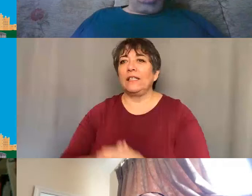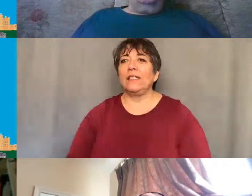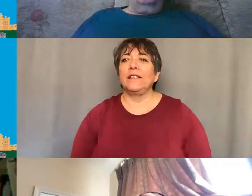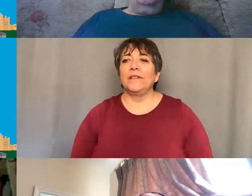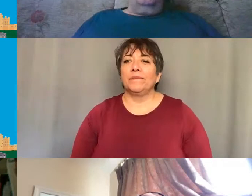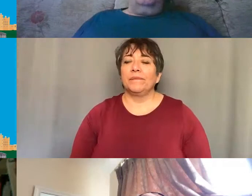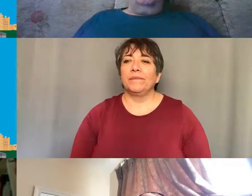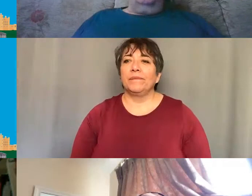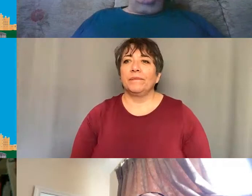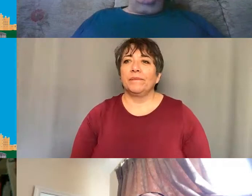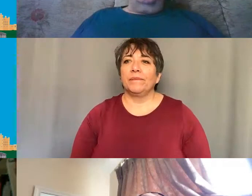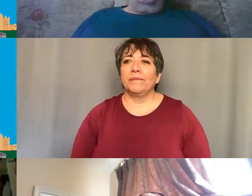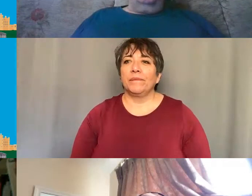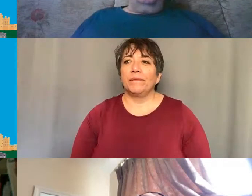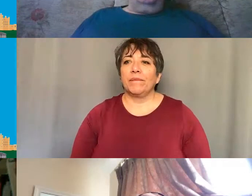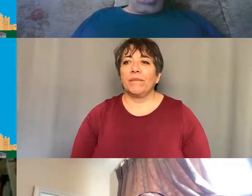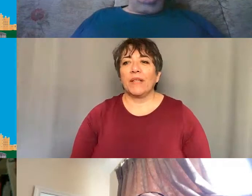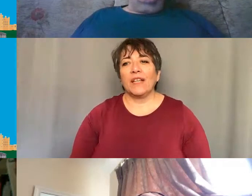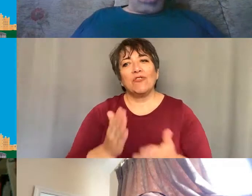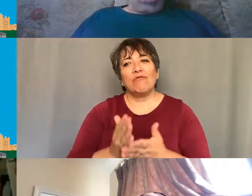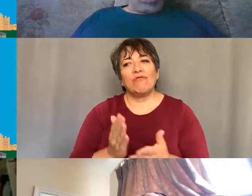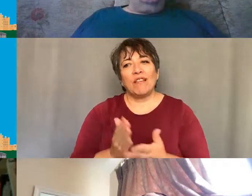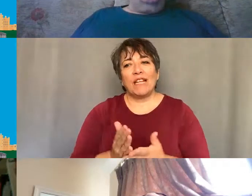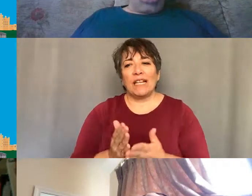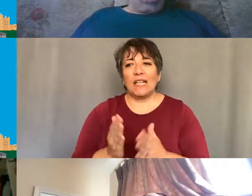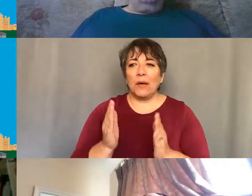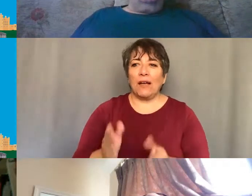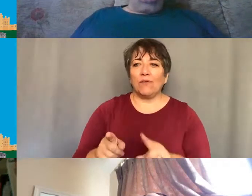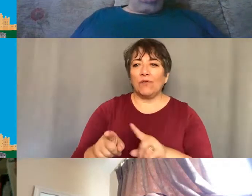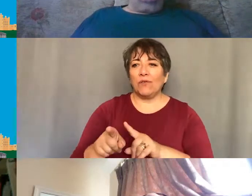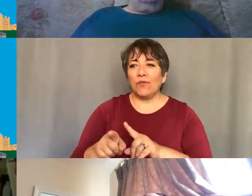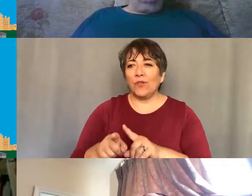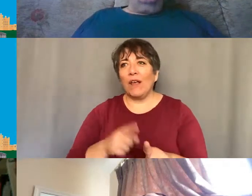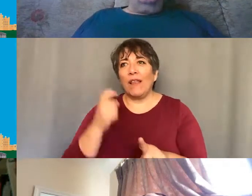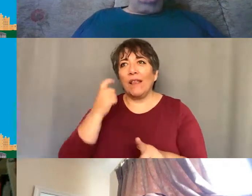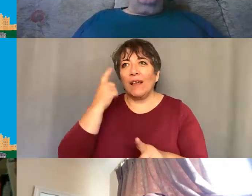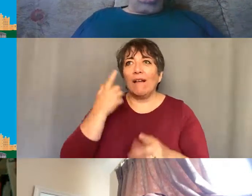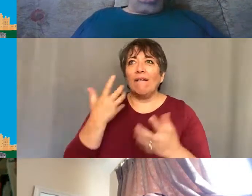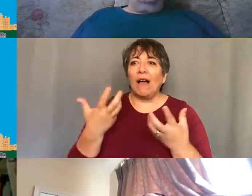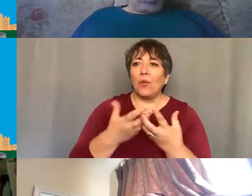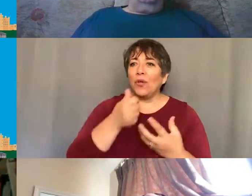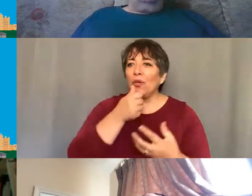would be a real kind of a staffing